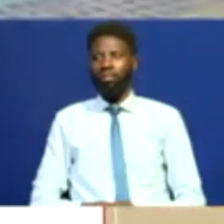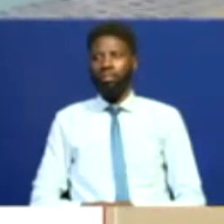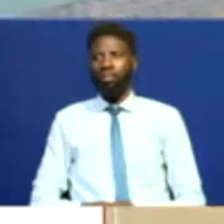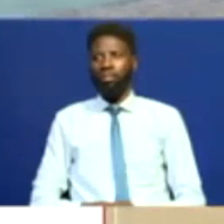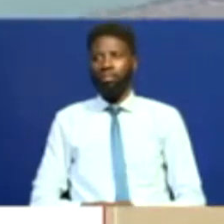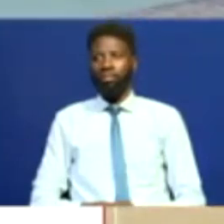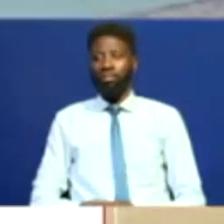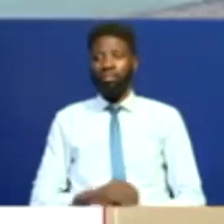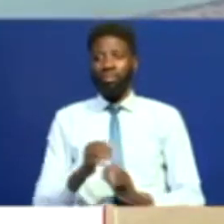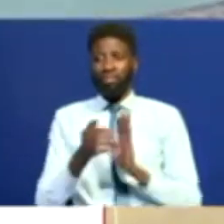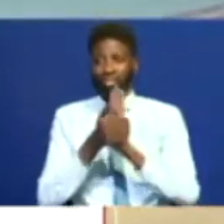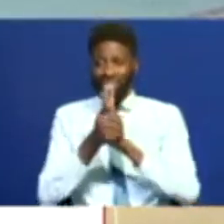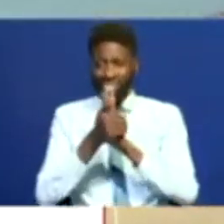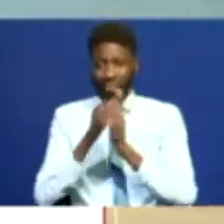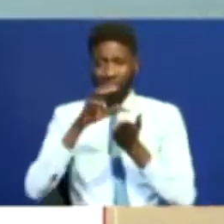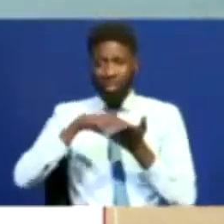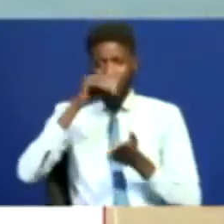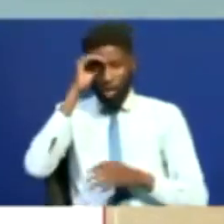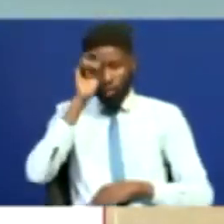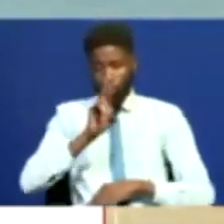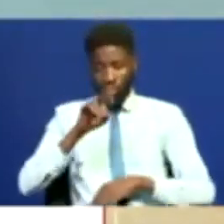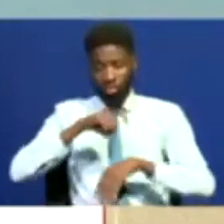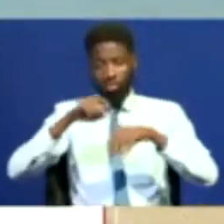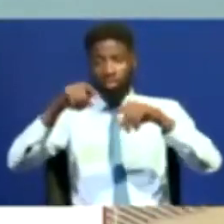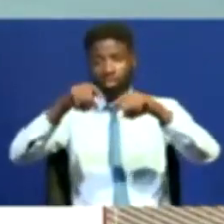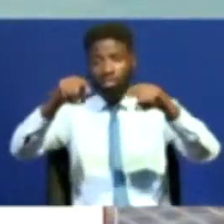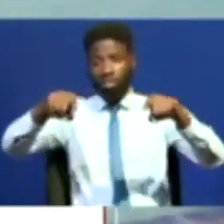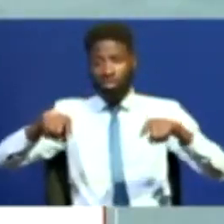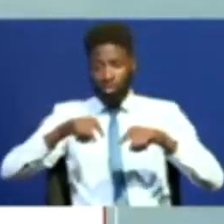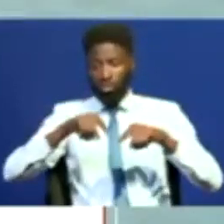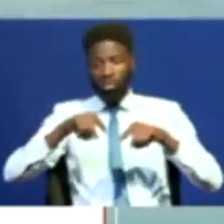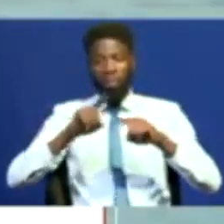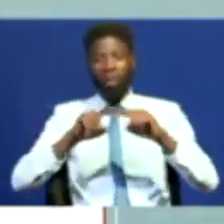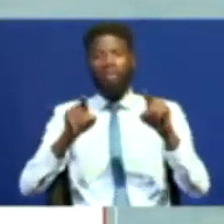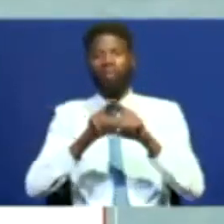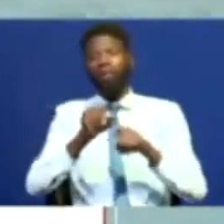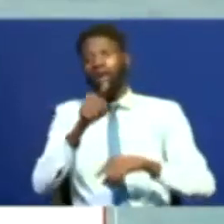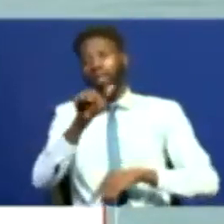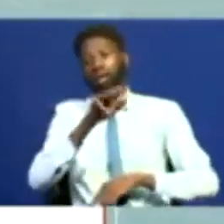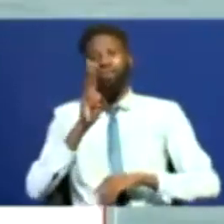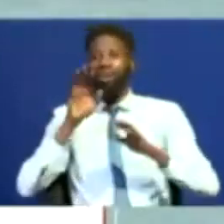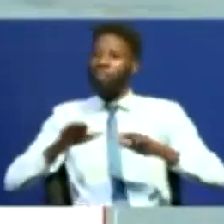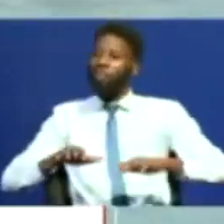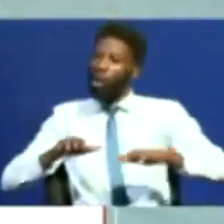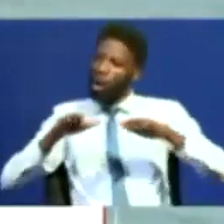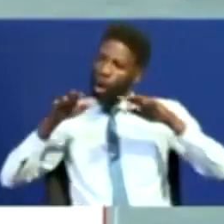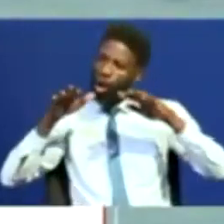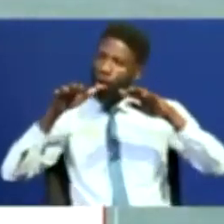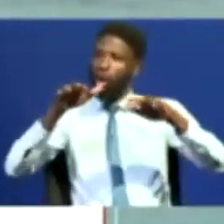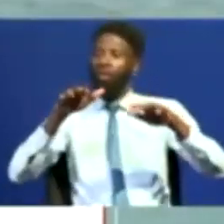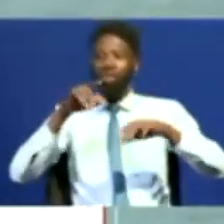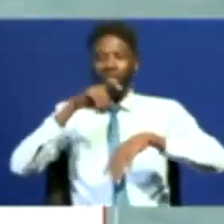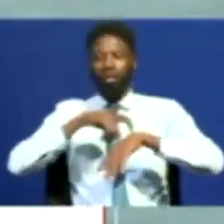The skills learnt are not just only for use in pools, but are also for saving lives in raging waters like floods, and it comes at a time when